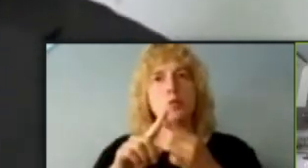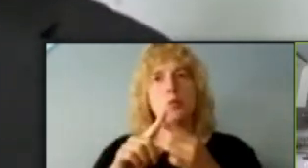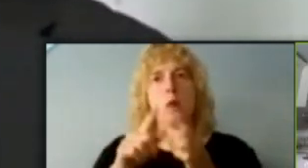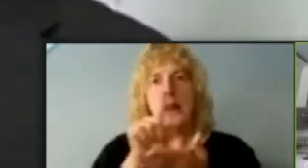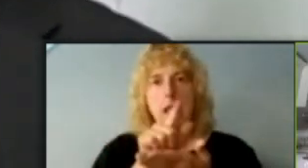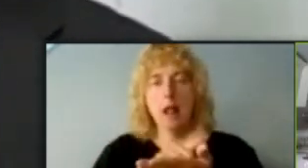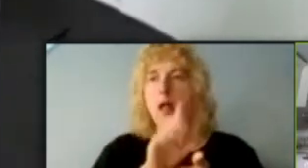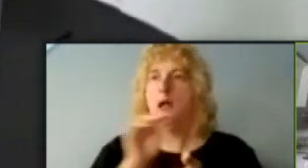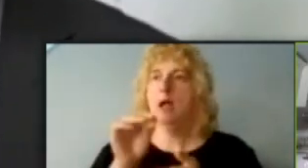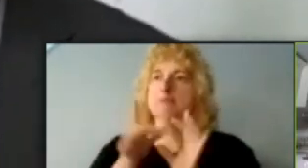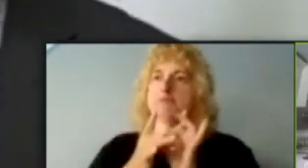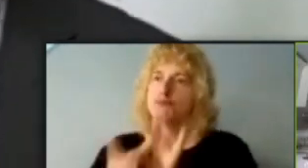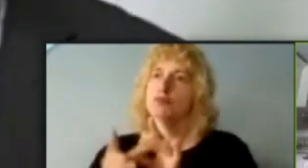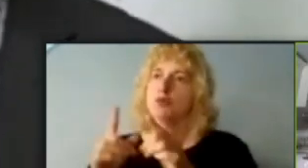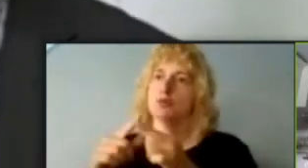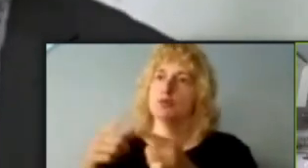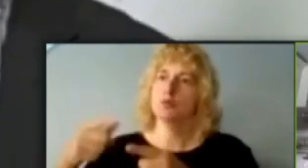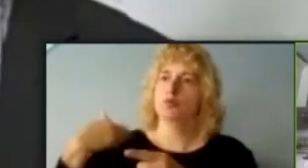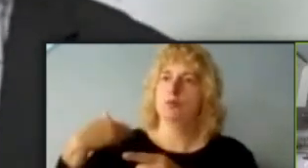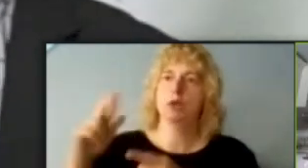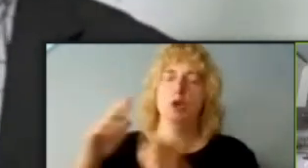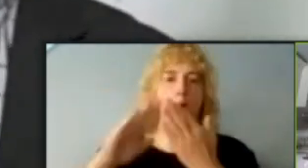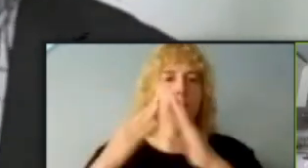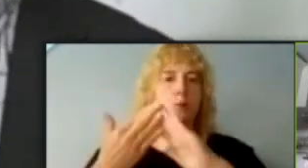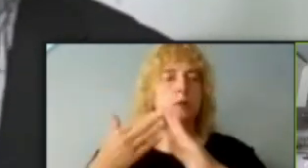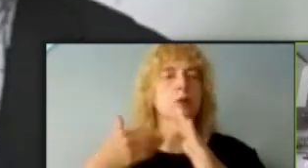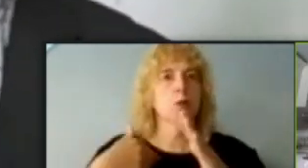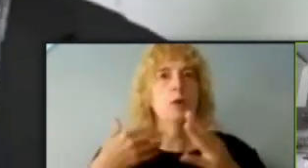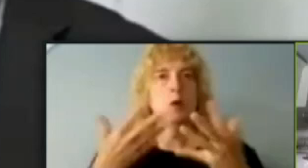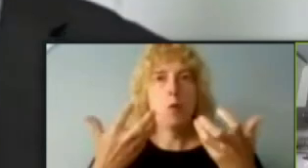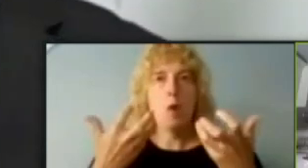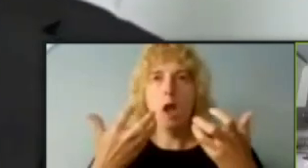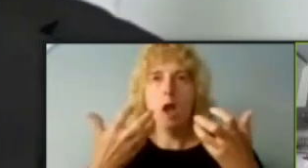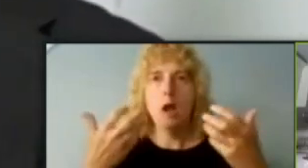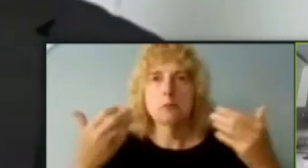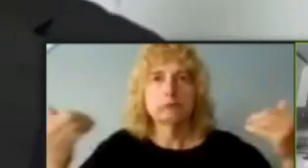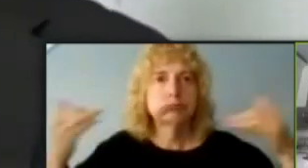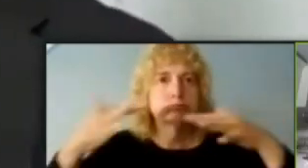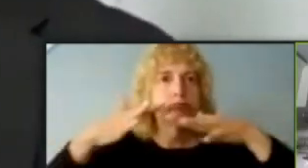purpose of crisscrossing the country with information,